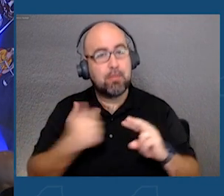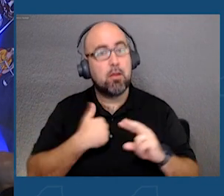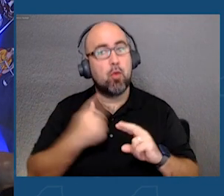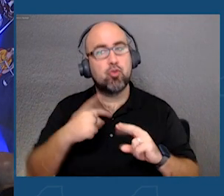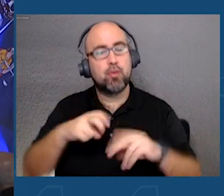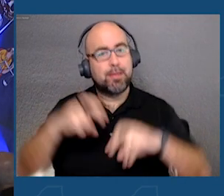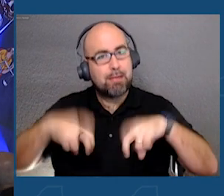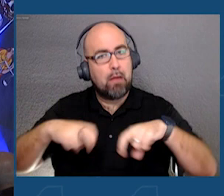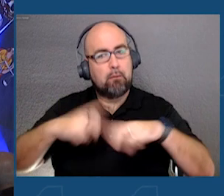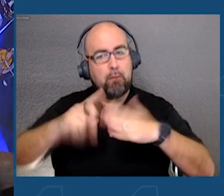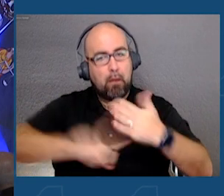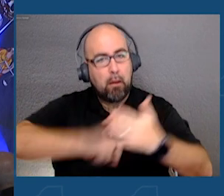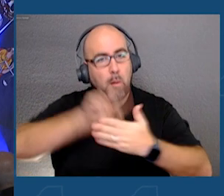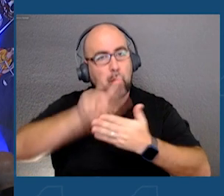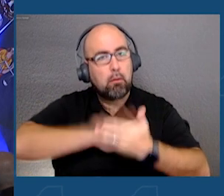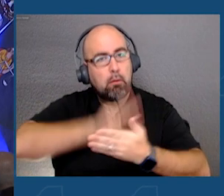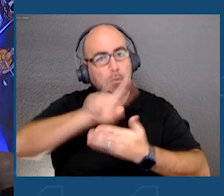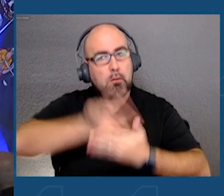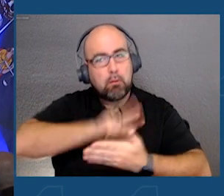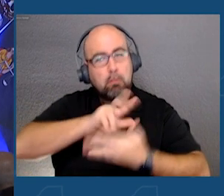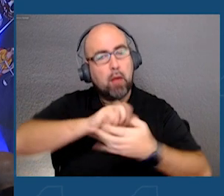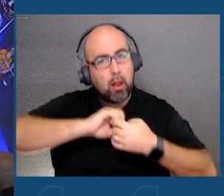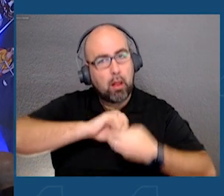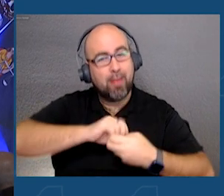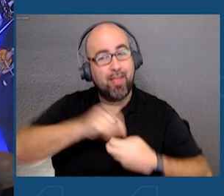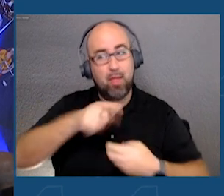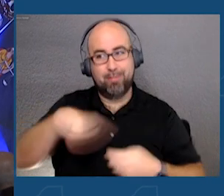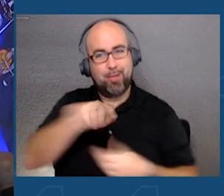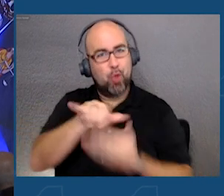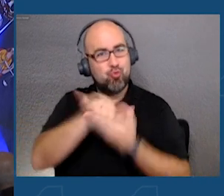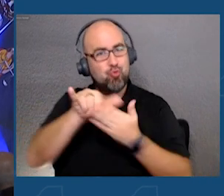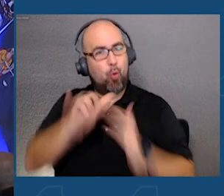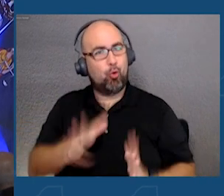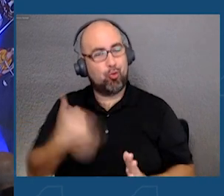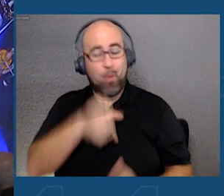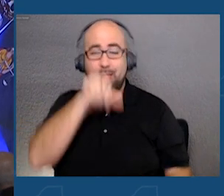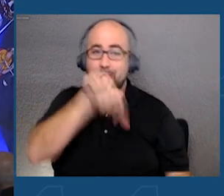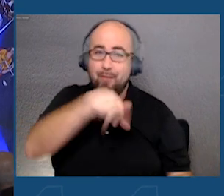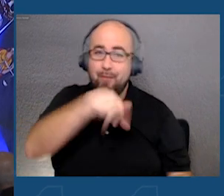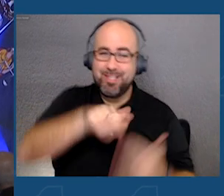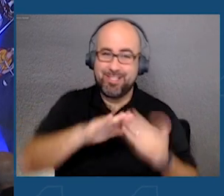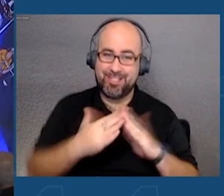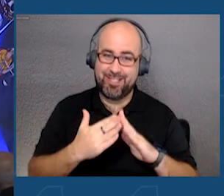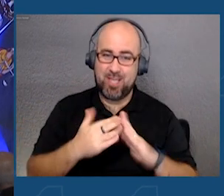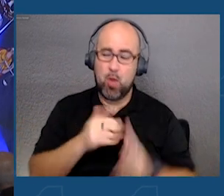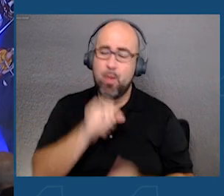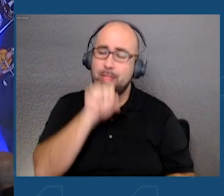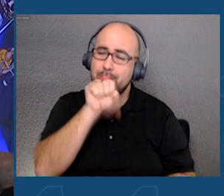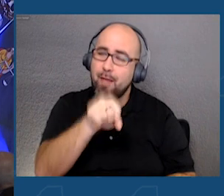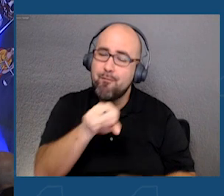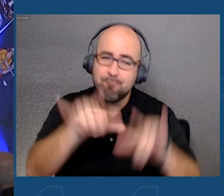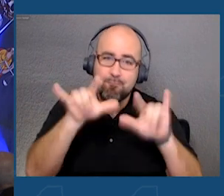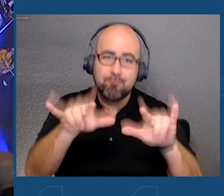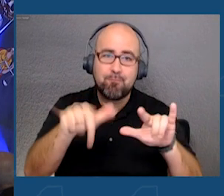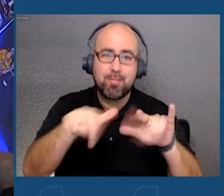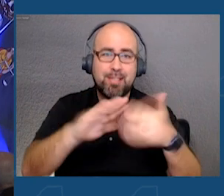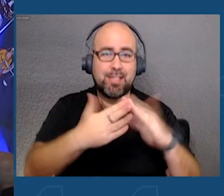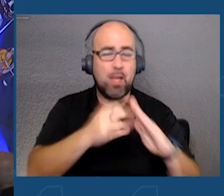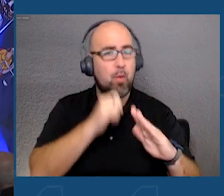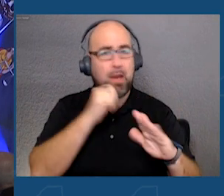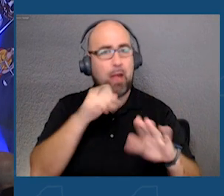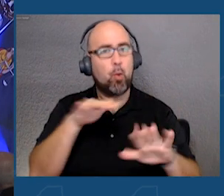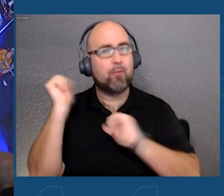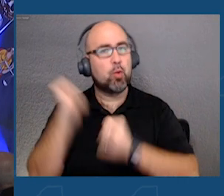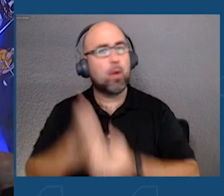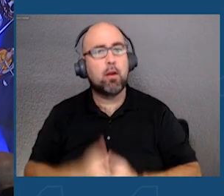this. These are New Yorkers. We love this city. We love this city, and we're not going anywhere. And those who